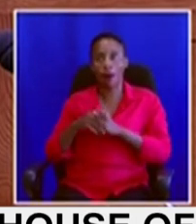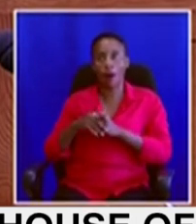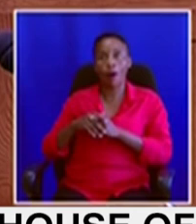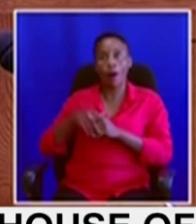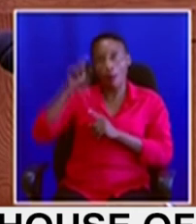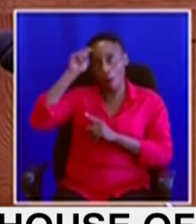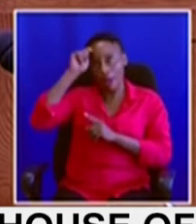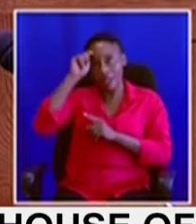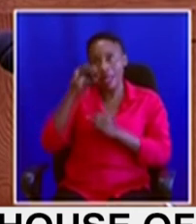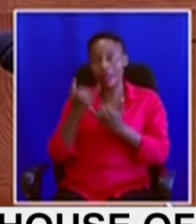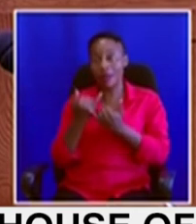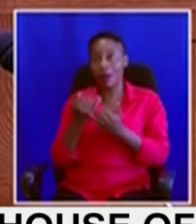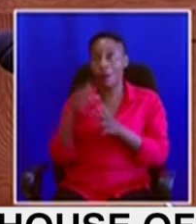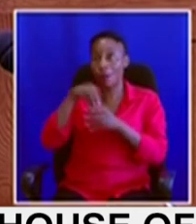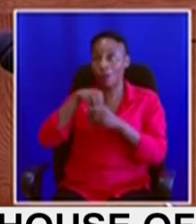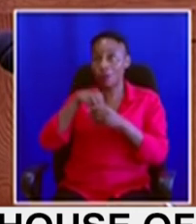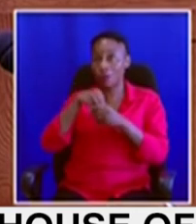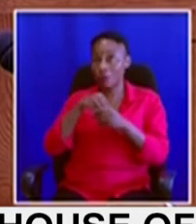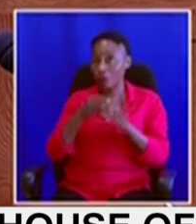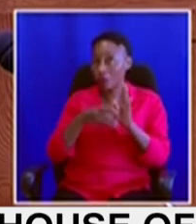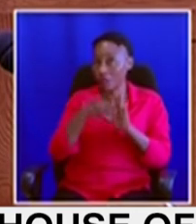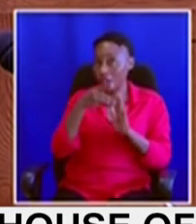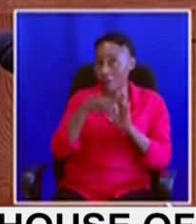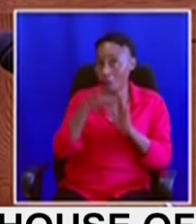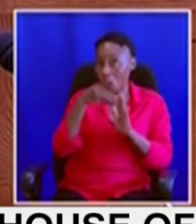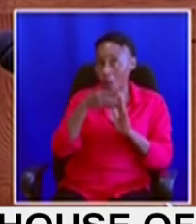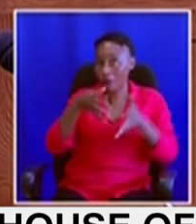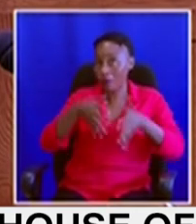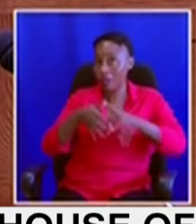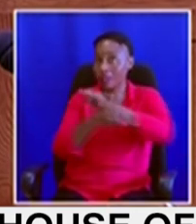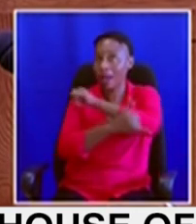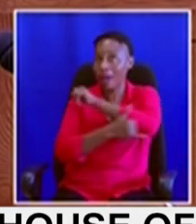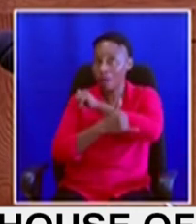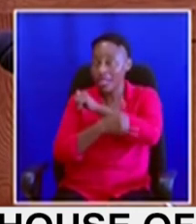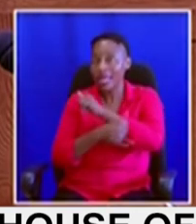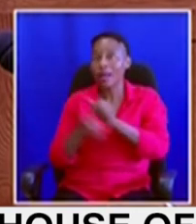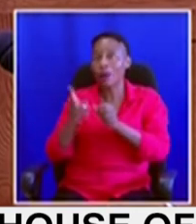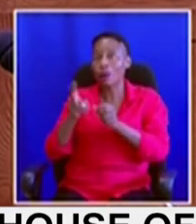contributors of development and leadership in our country.